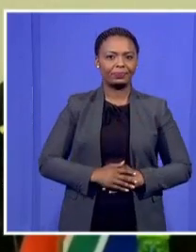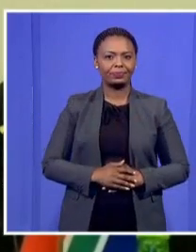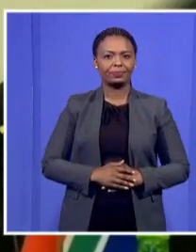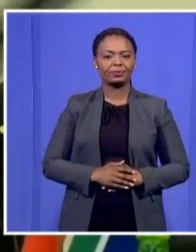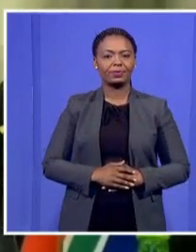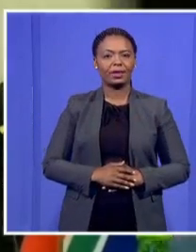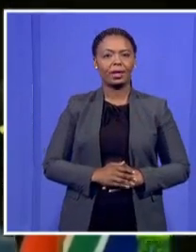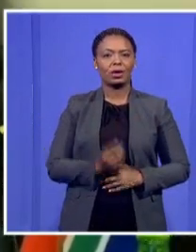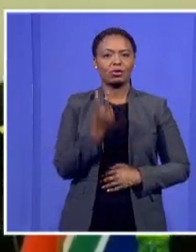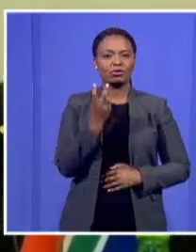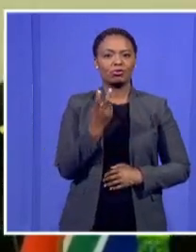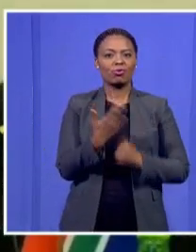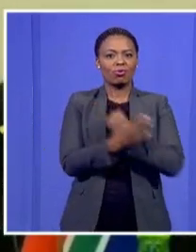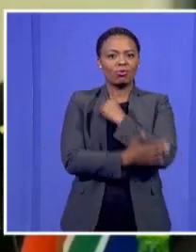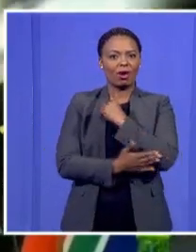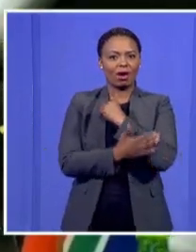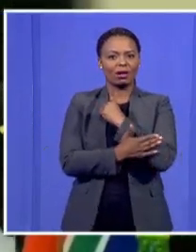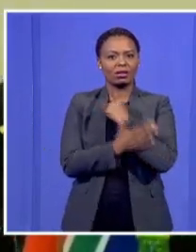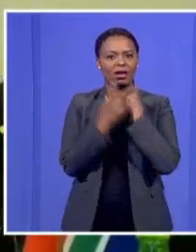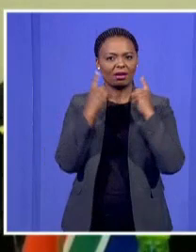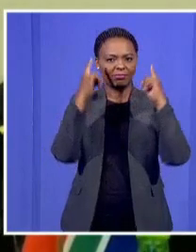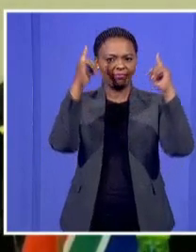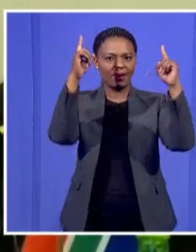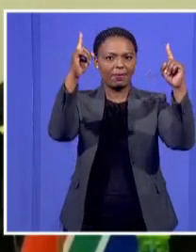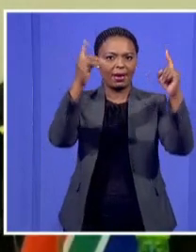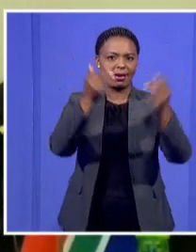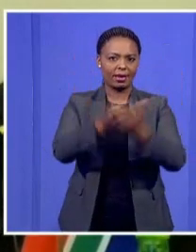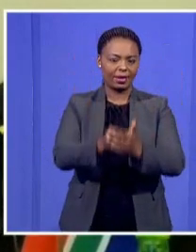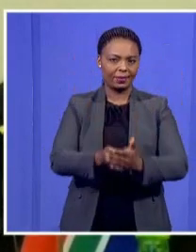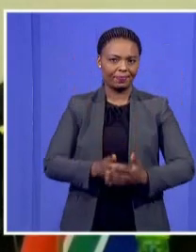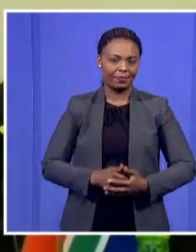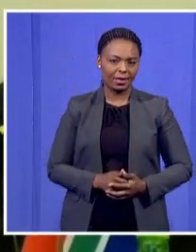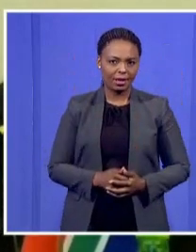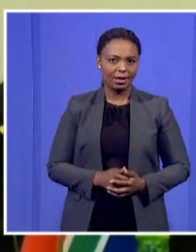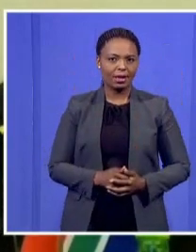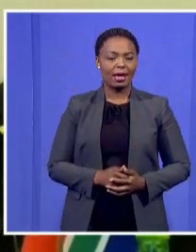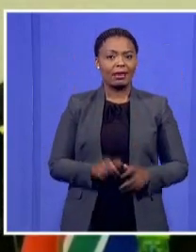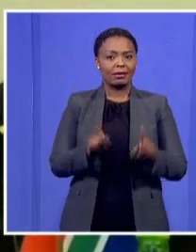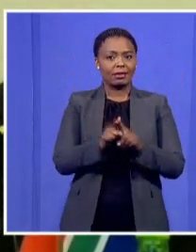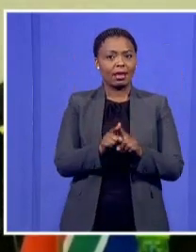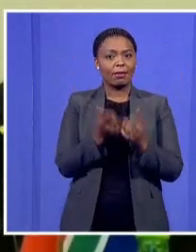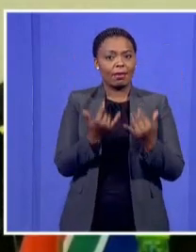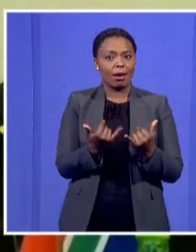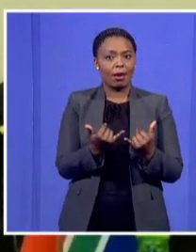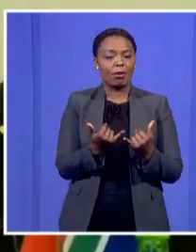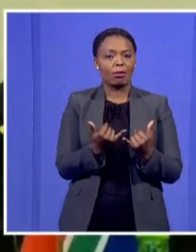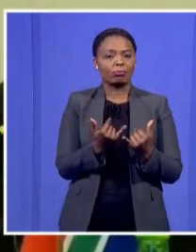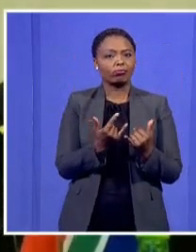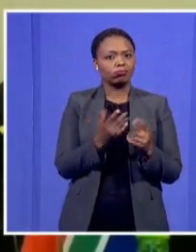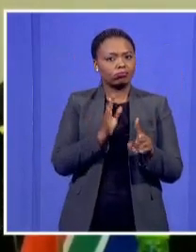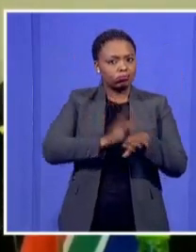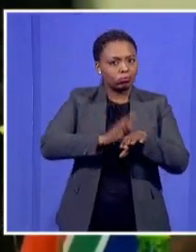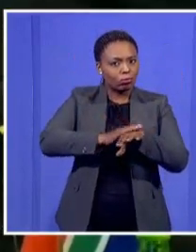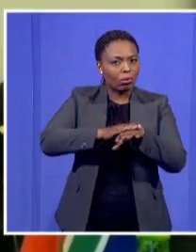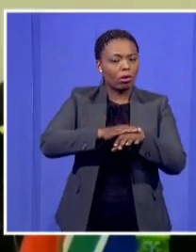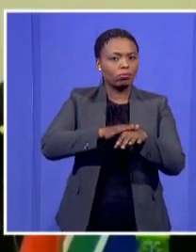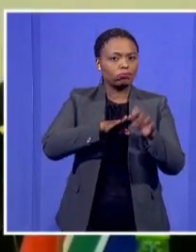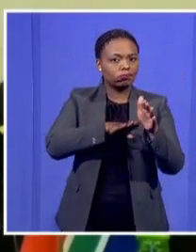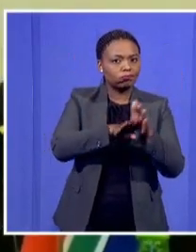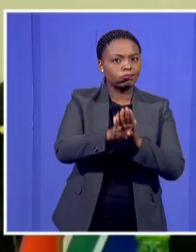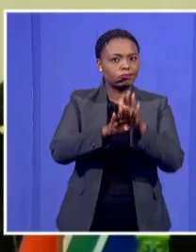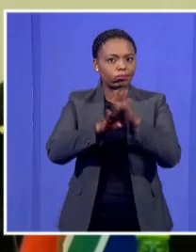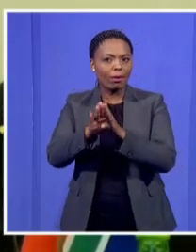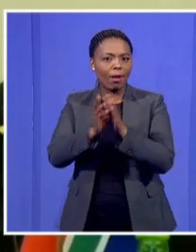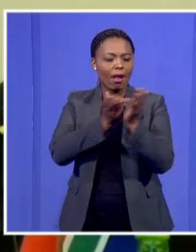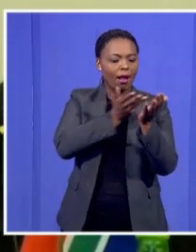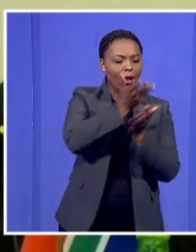our two countries. We continue to promote continuous bilateral discussions